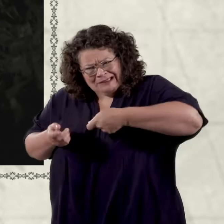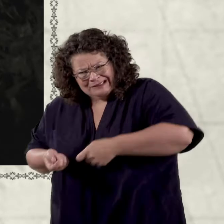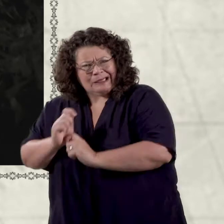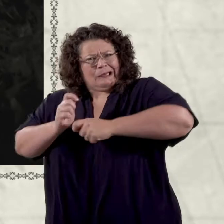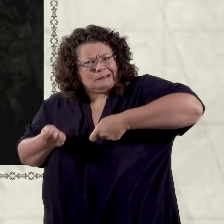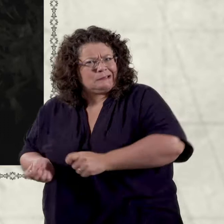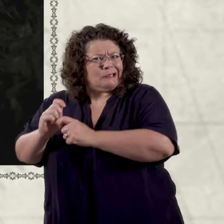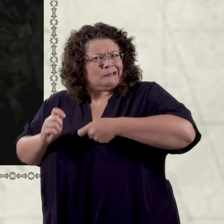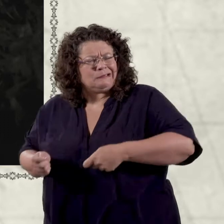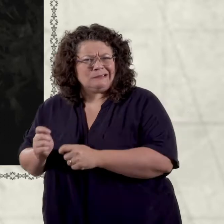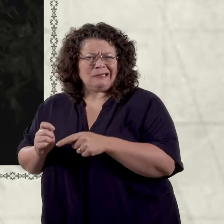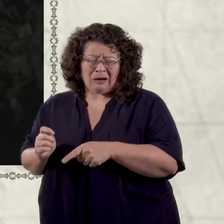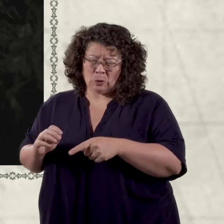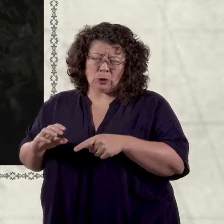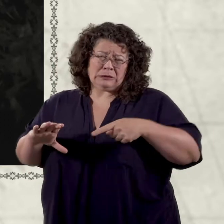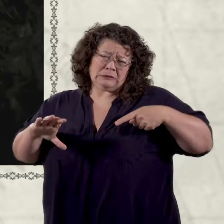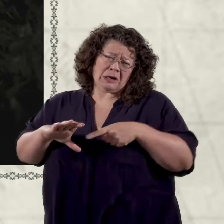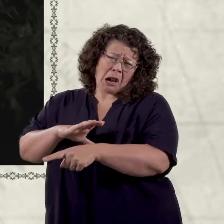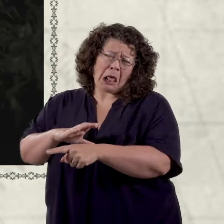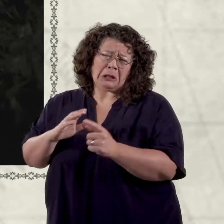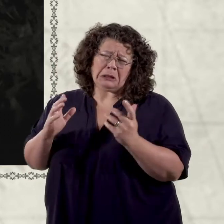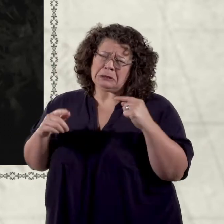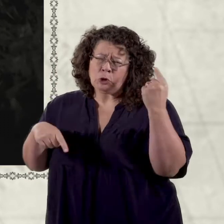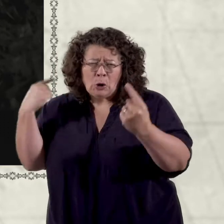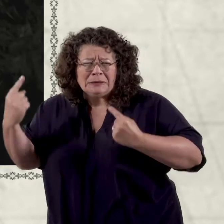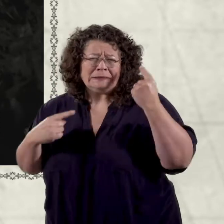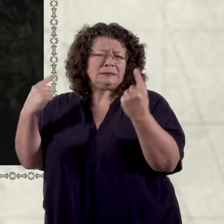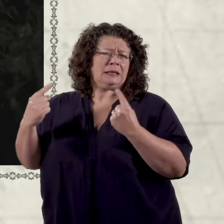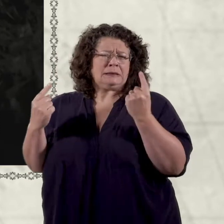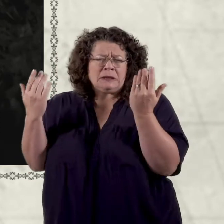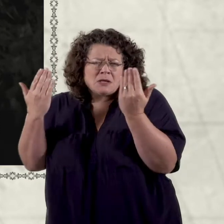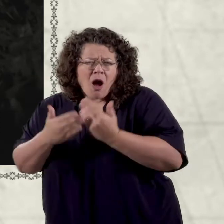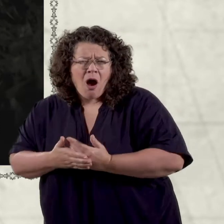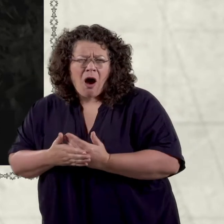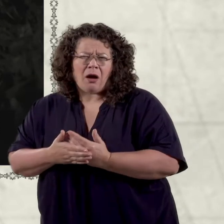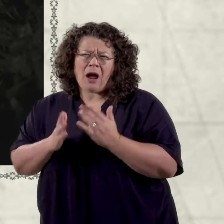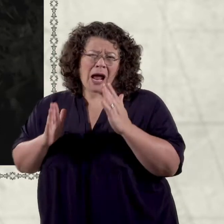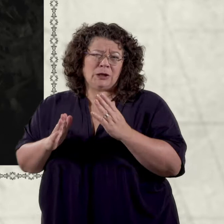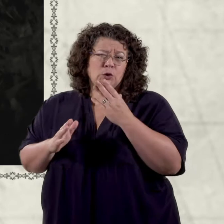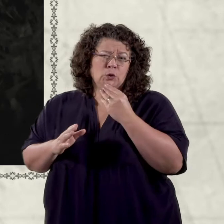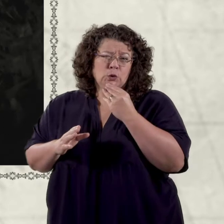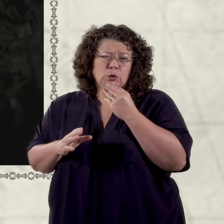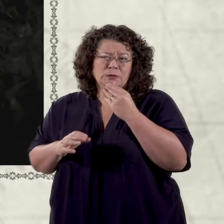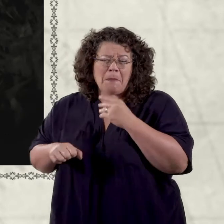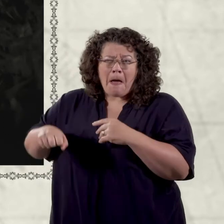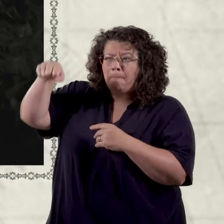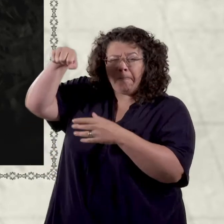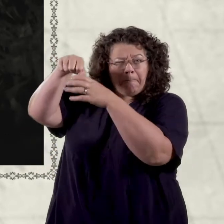Now, these tunnels were noisy and they were dark, so we'd have to use lamps like these.